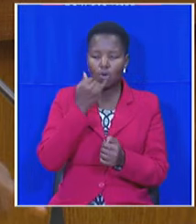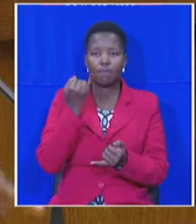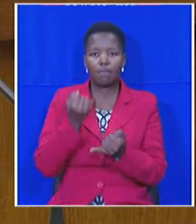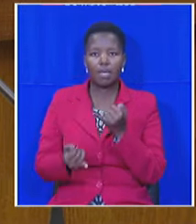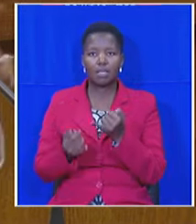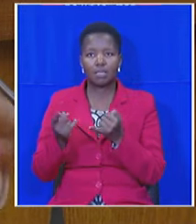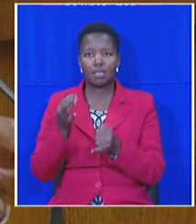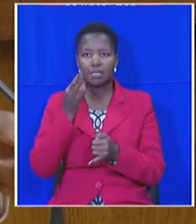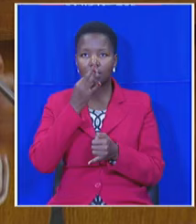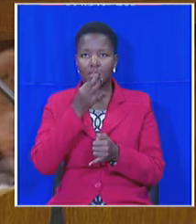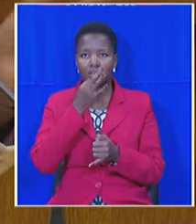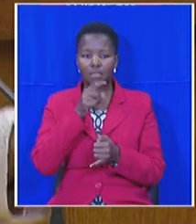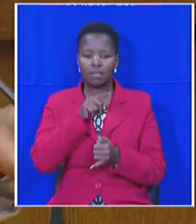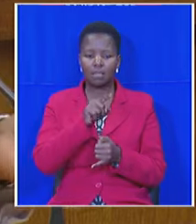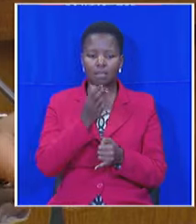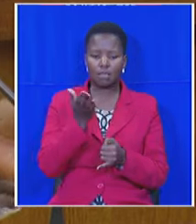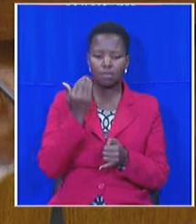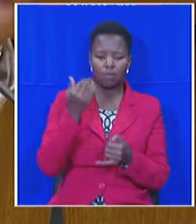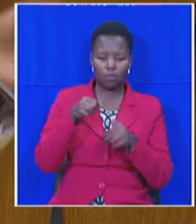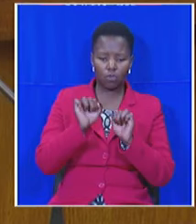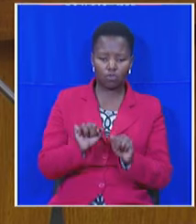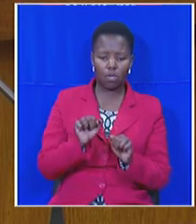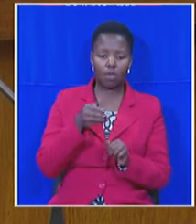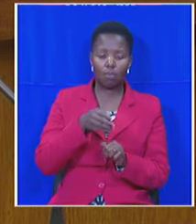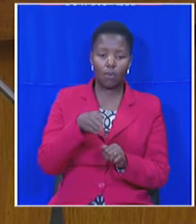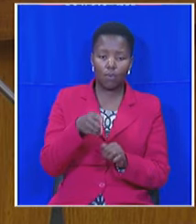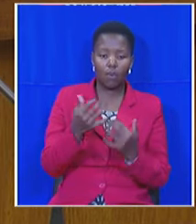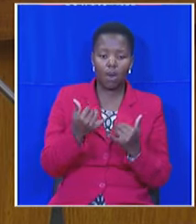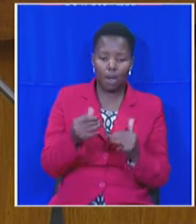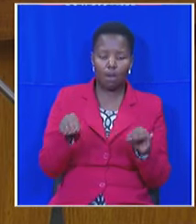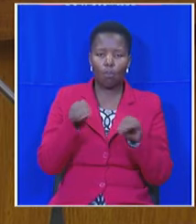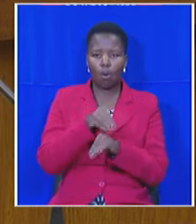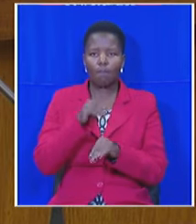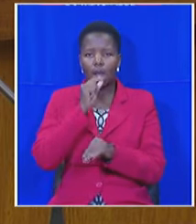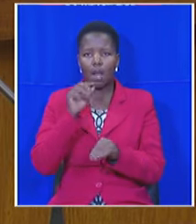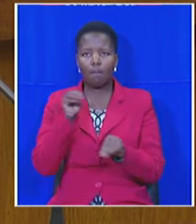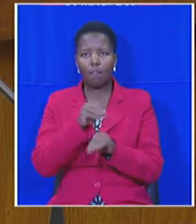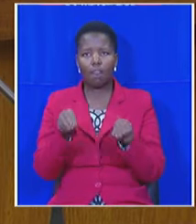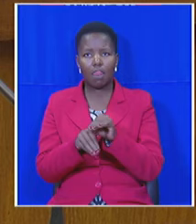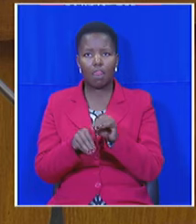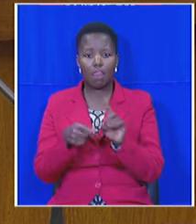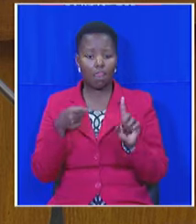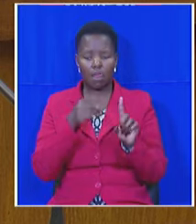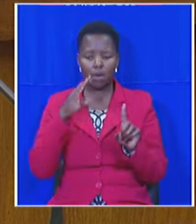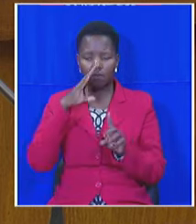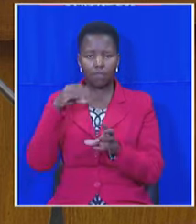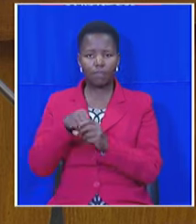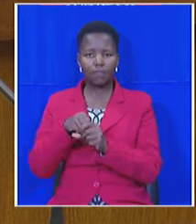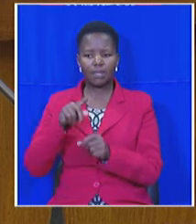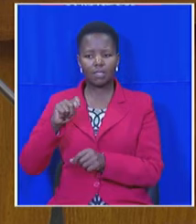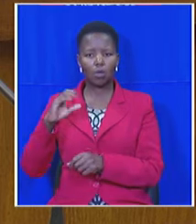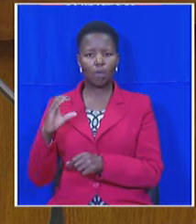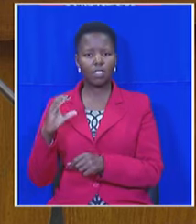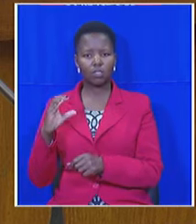said NEMISA's chair was somebody who was still there. Now you said somebody else. BDM project does not belong to telecommunication. It